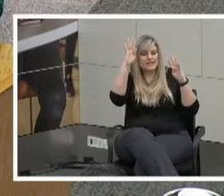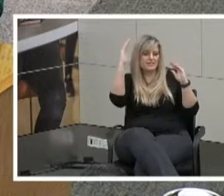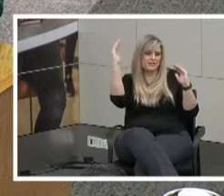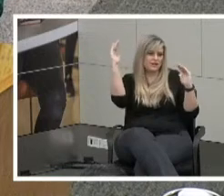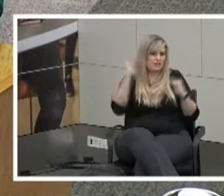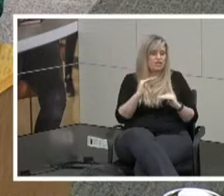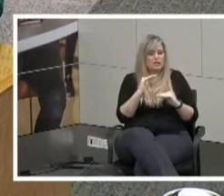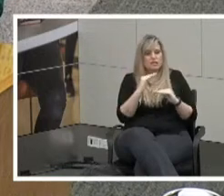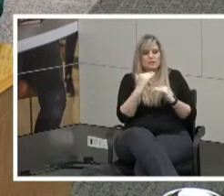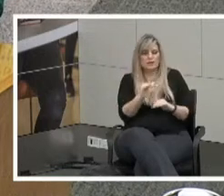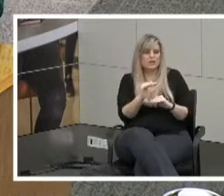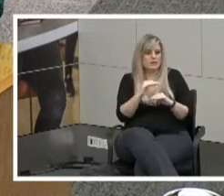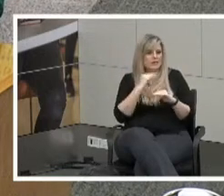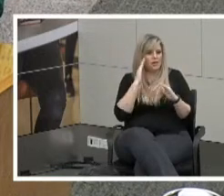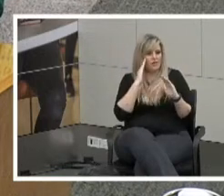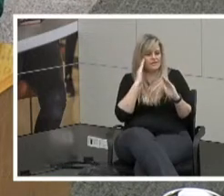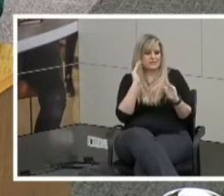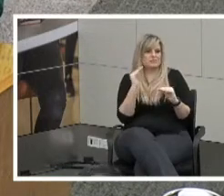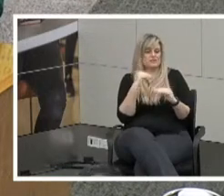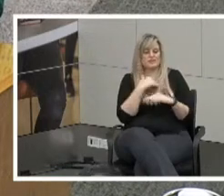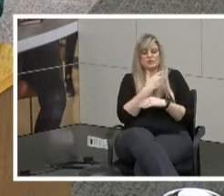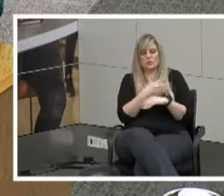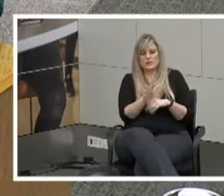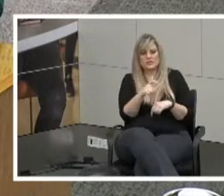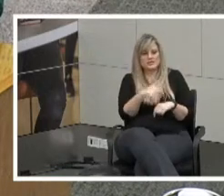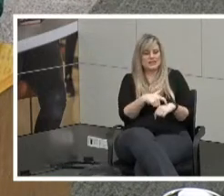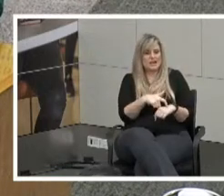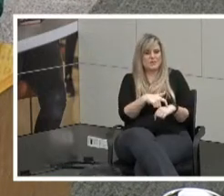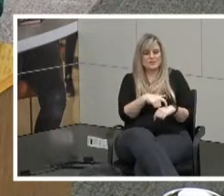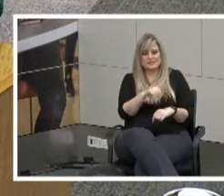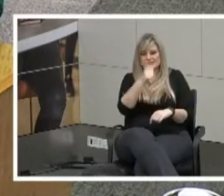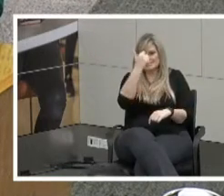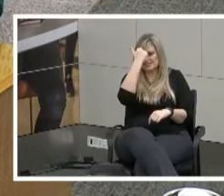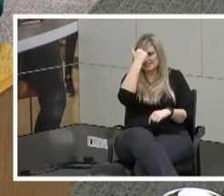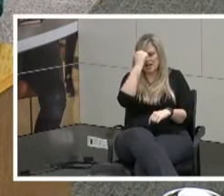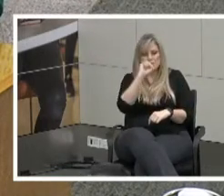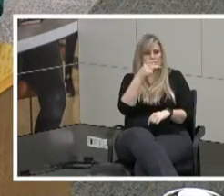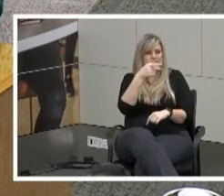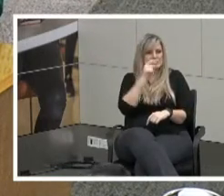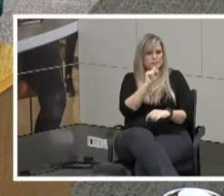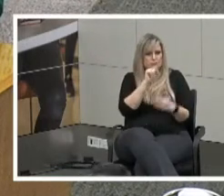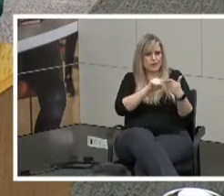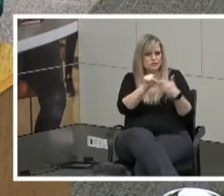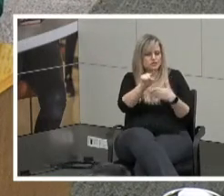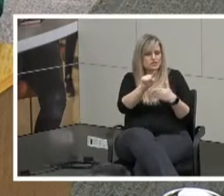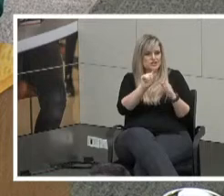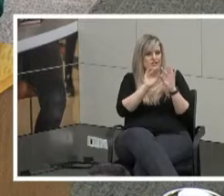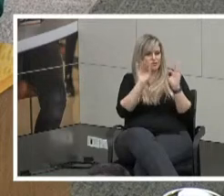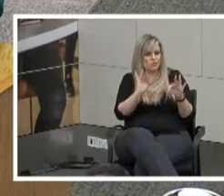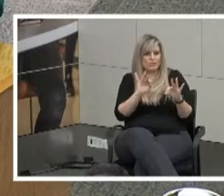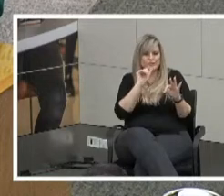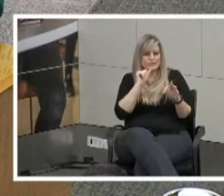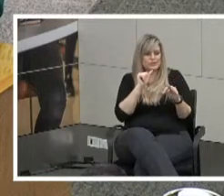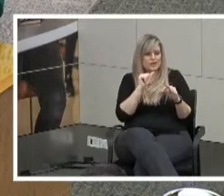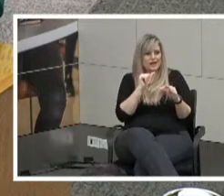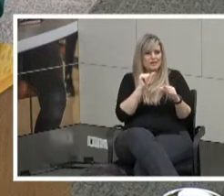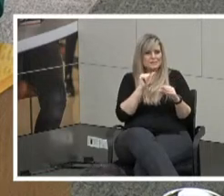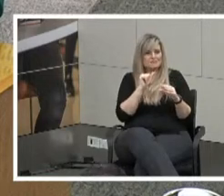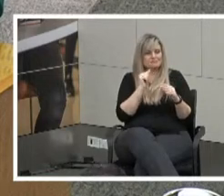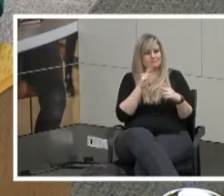are complete waste of time dumb spot forms that don't take into account our creative gifts and